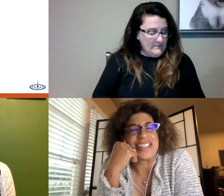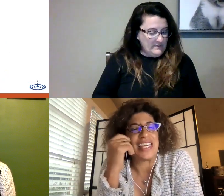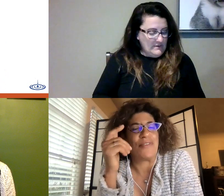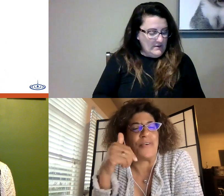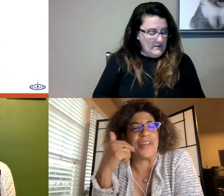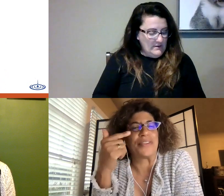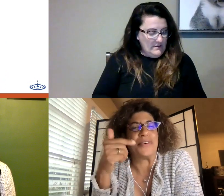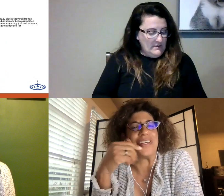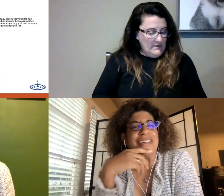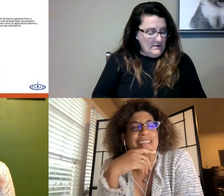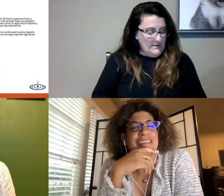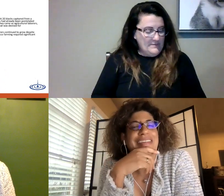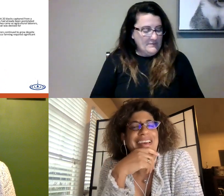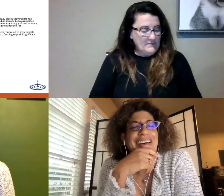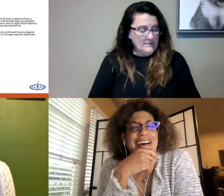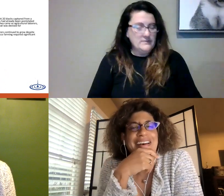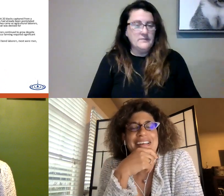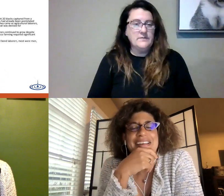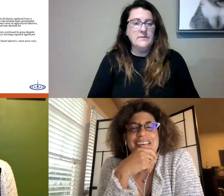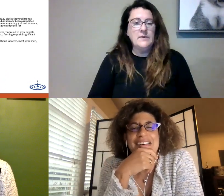And just keep going through